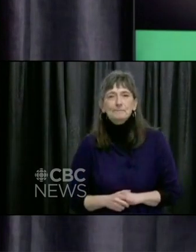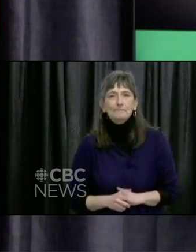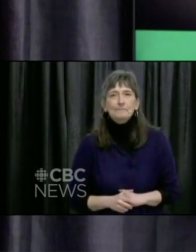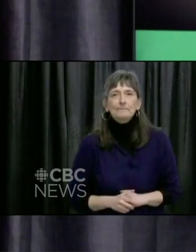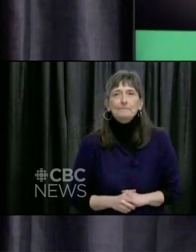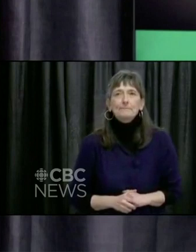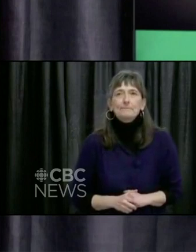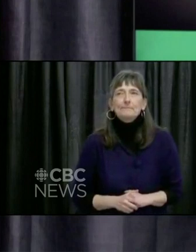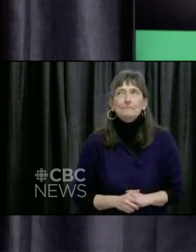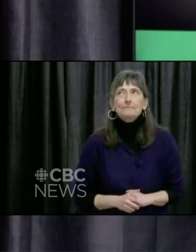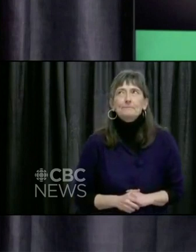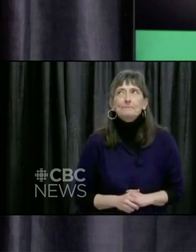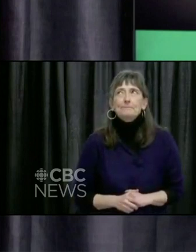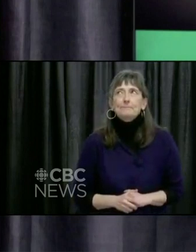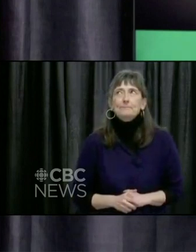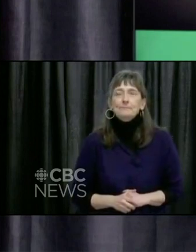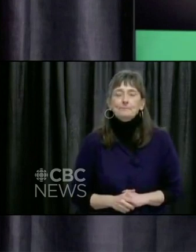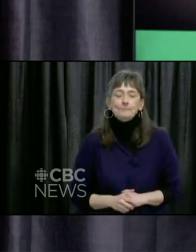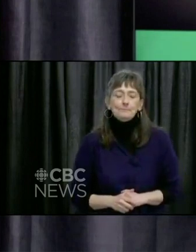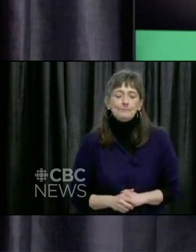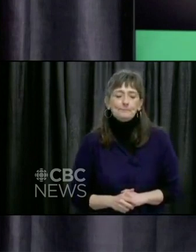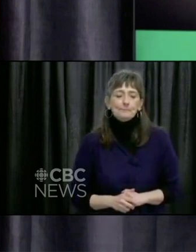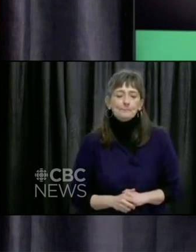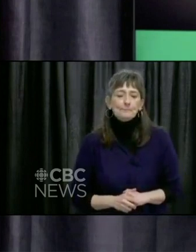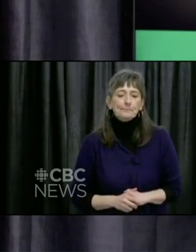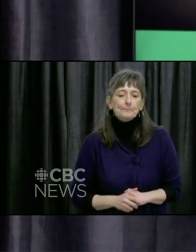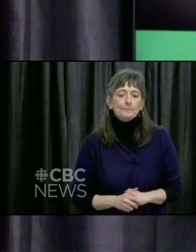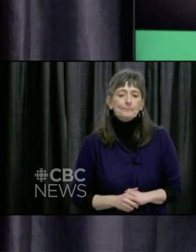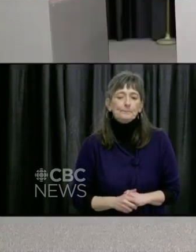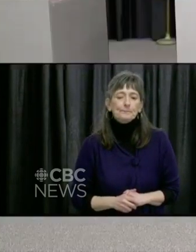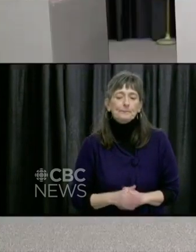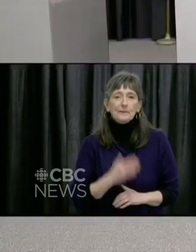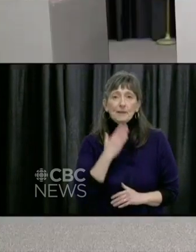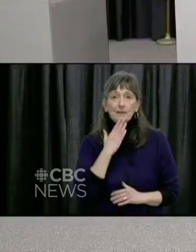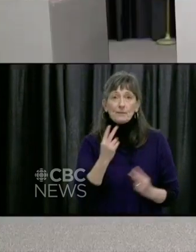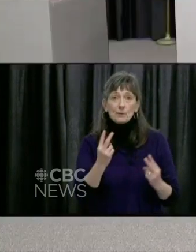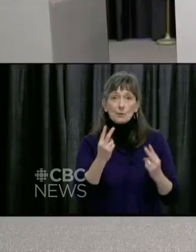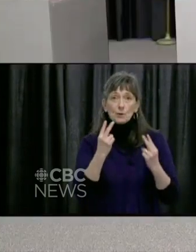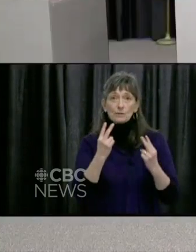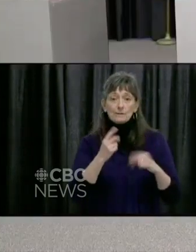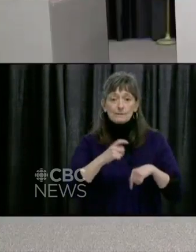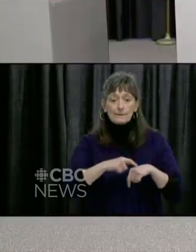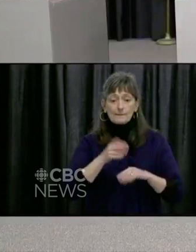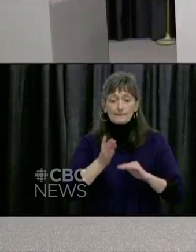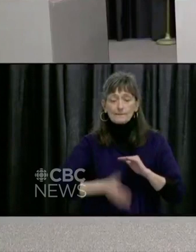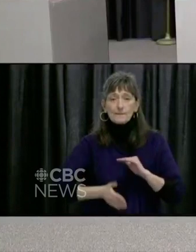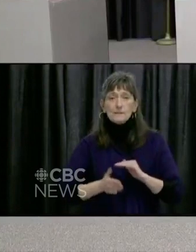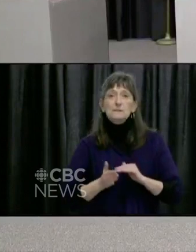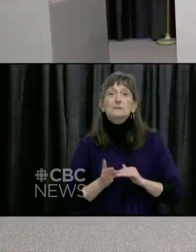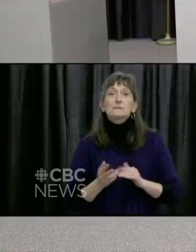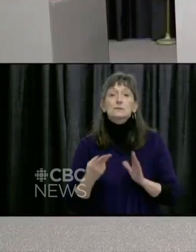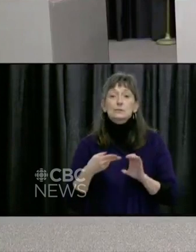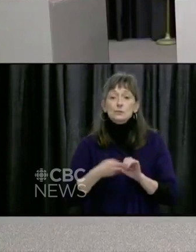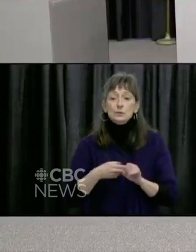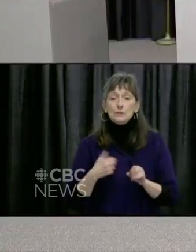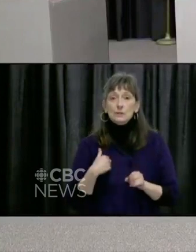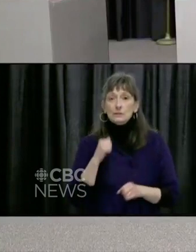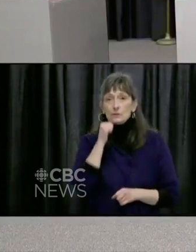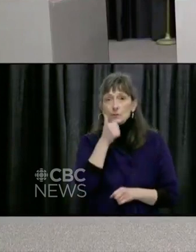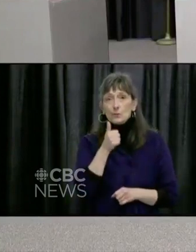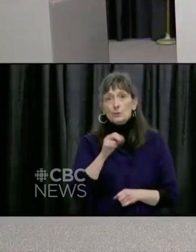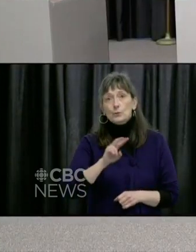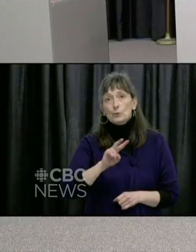time. Perfect. Thank you so much. Thank you very much for tuning in. The time for questions has ended. Please join us again tomorrow at 2